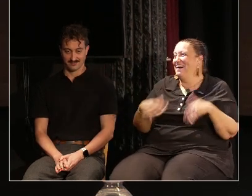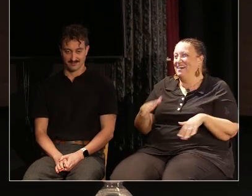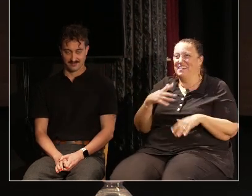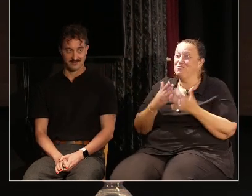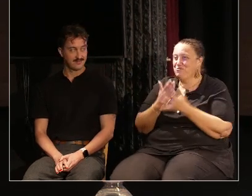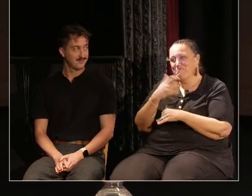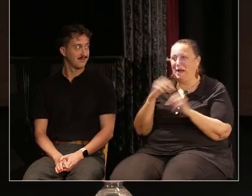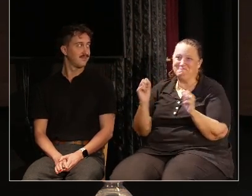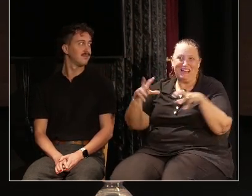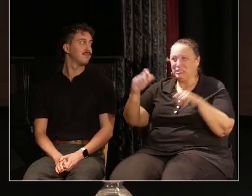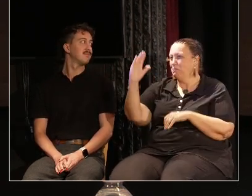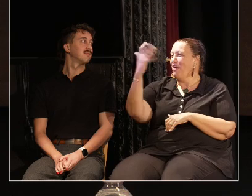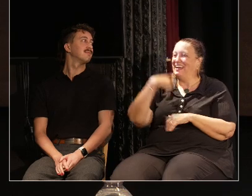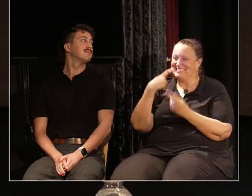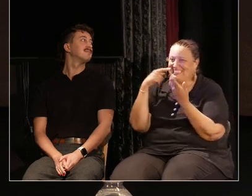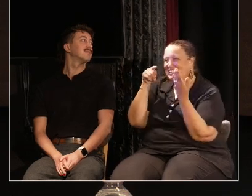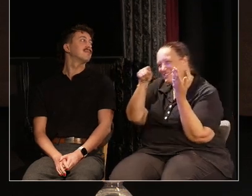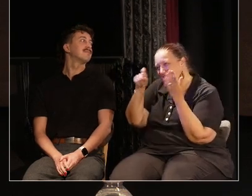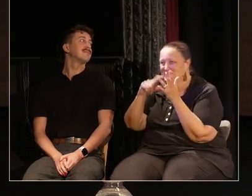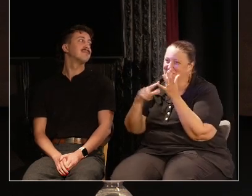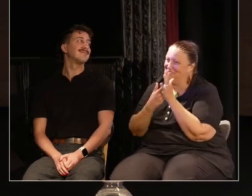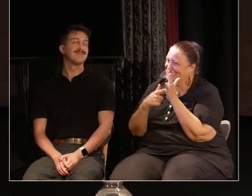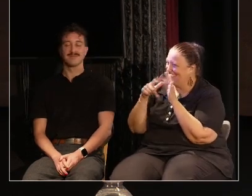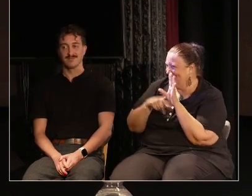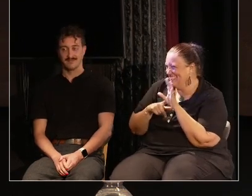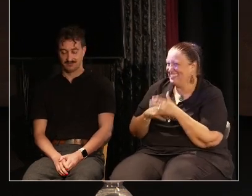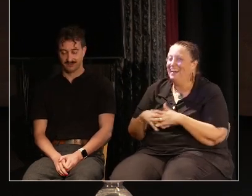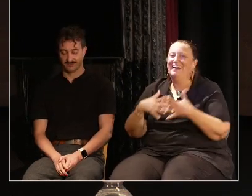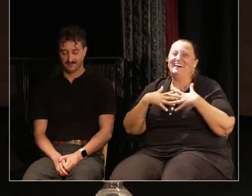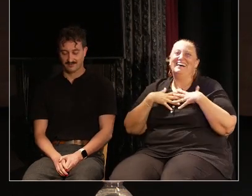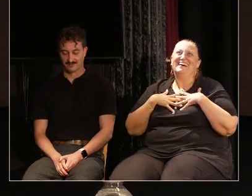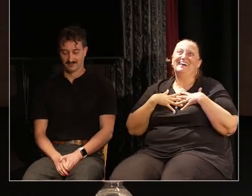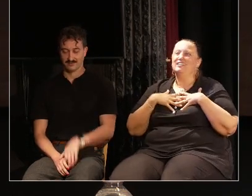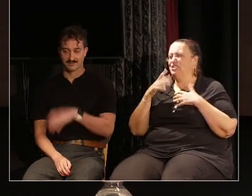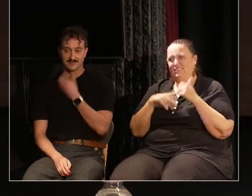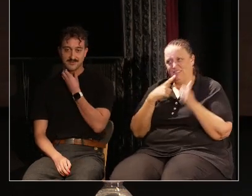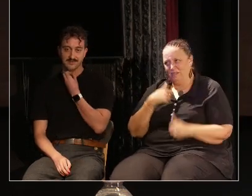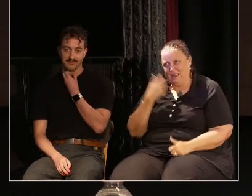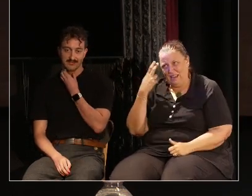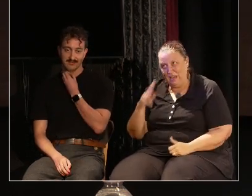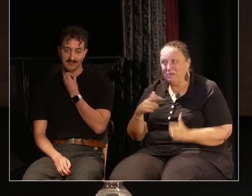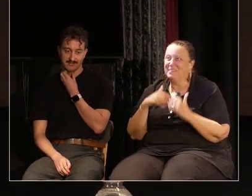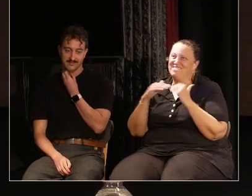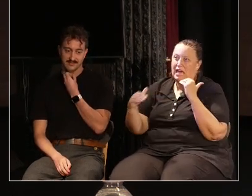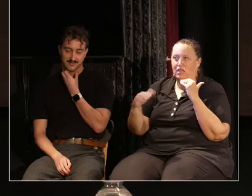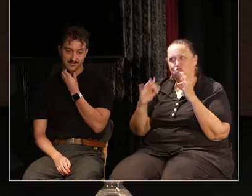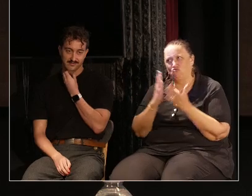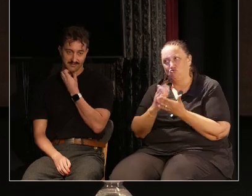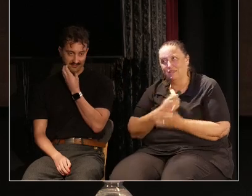my magic mirror, I can see you, Courtney. She never said my name, but to be fair, that wasn't my name then.